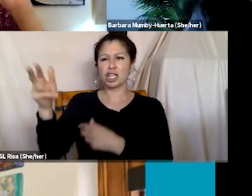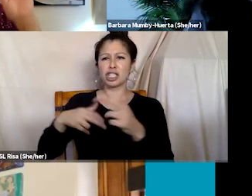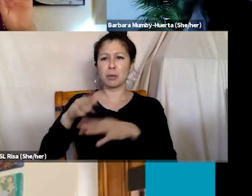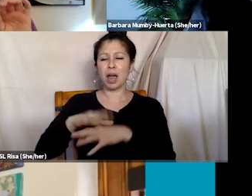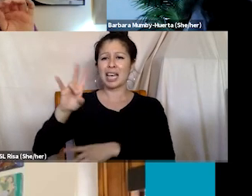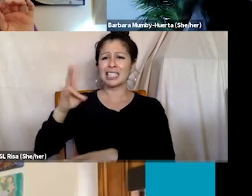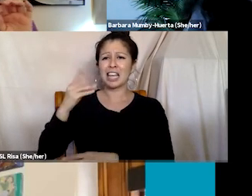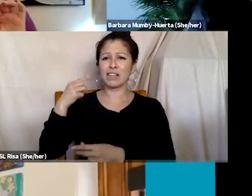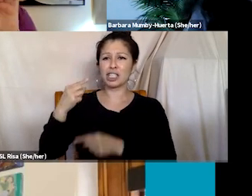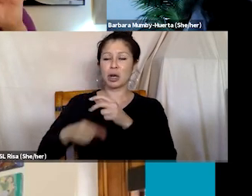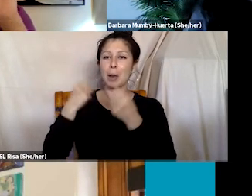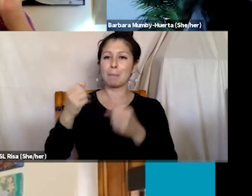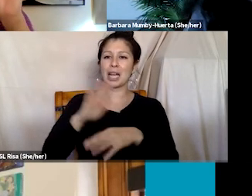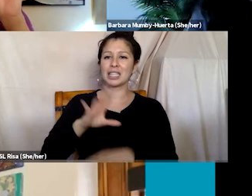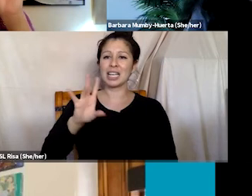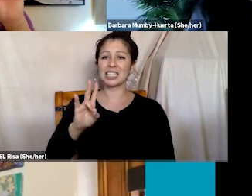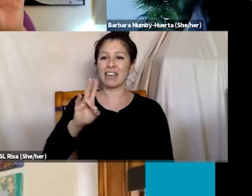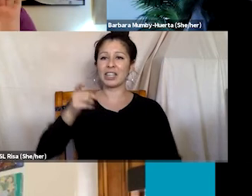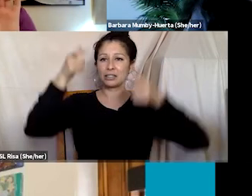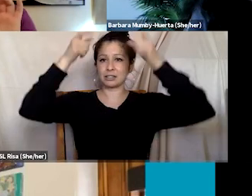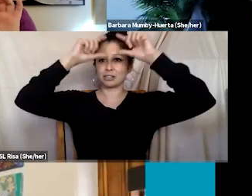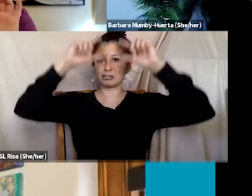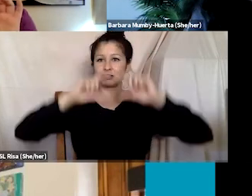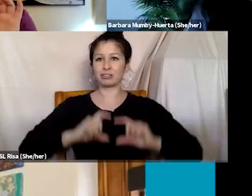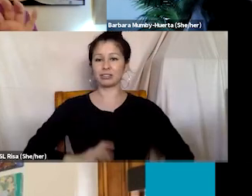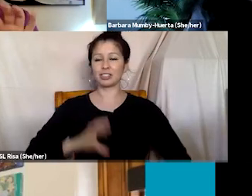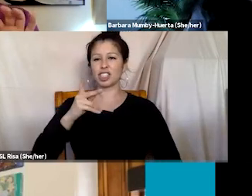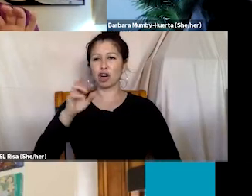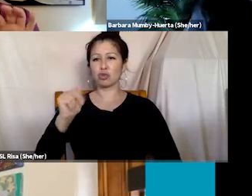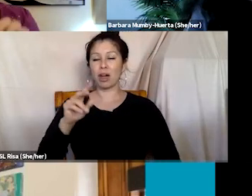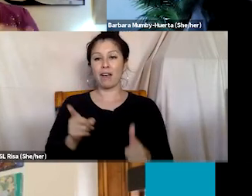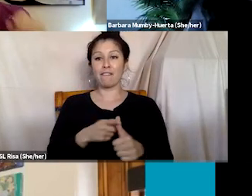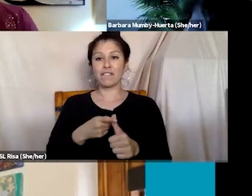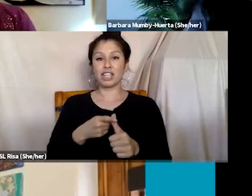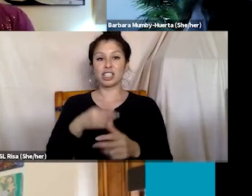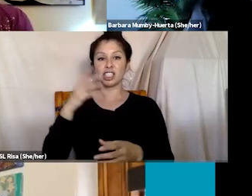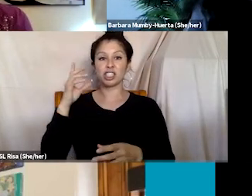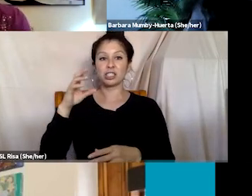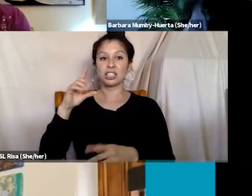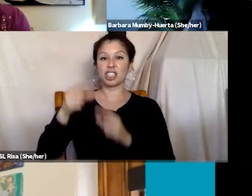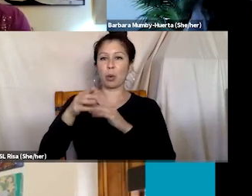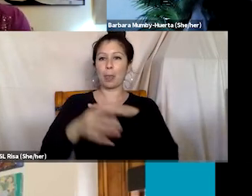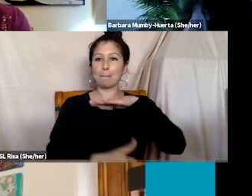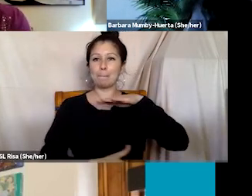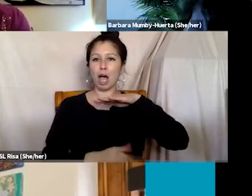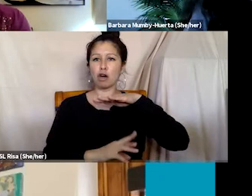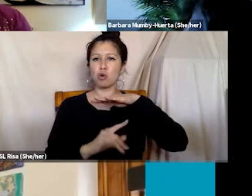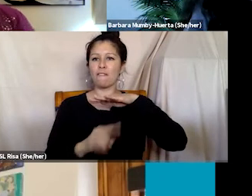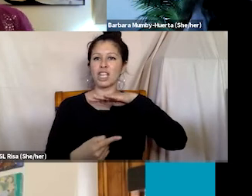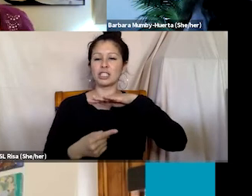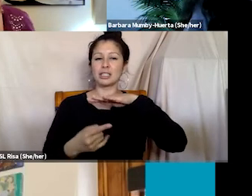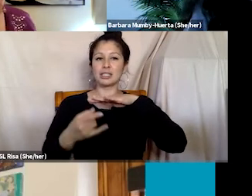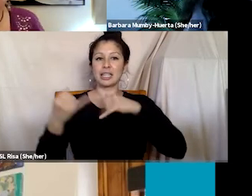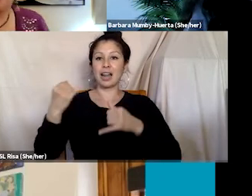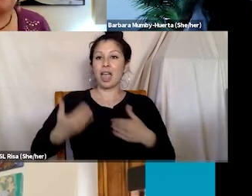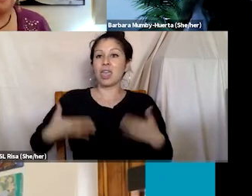7 generations based on the 7 chakras. The first generation's at the bottom, the last generation, the